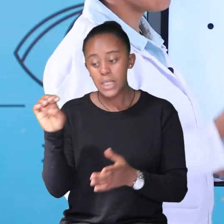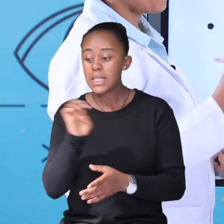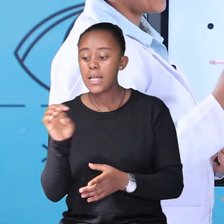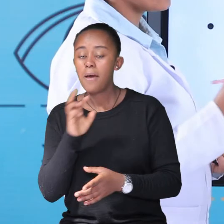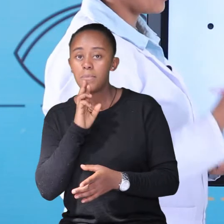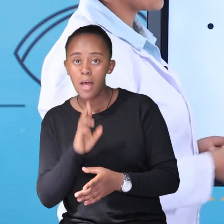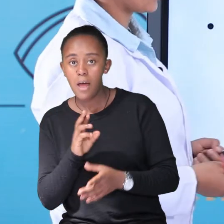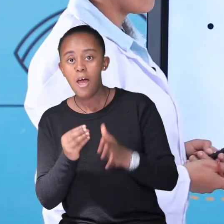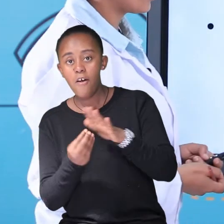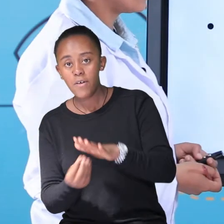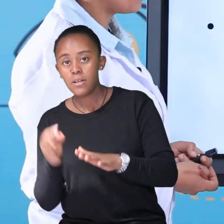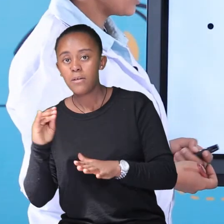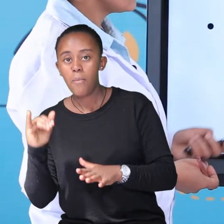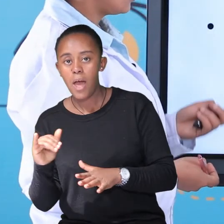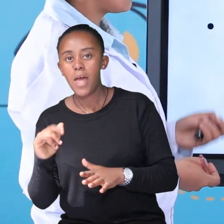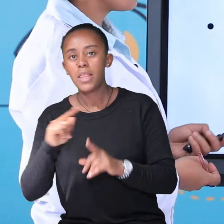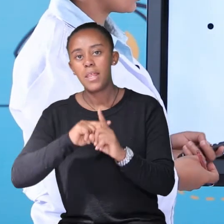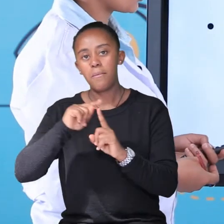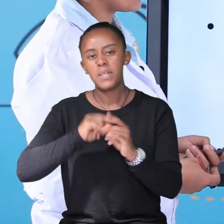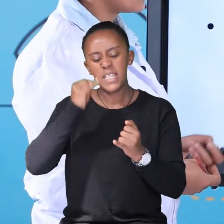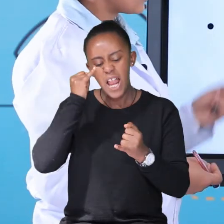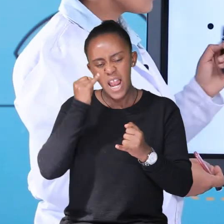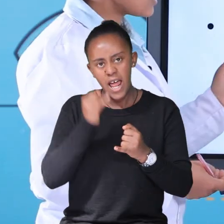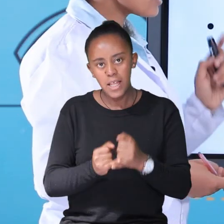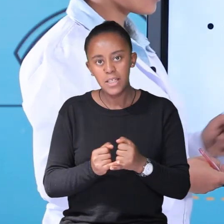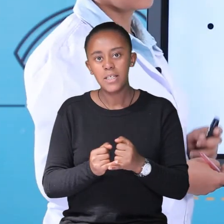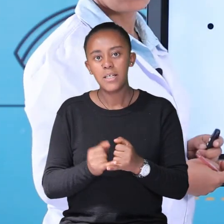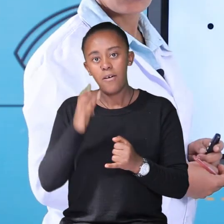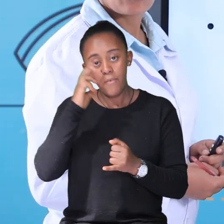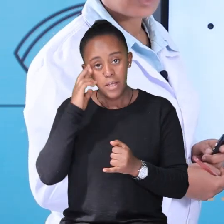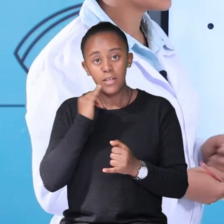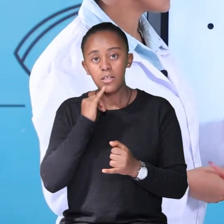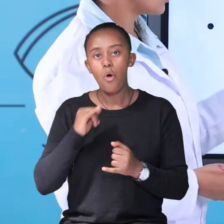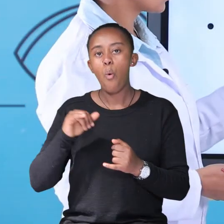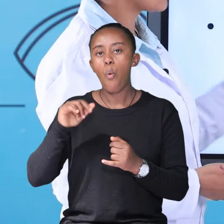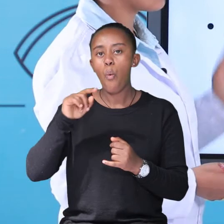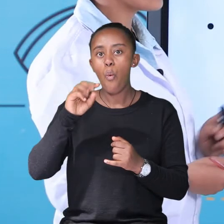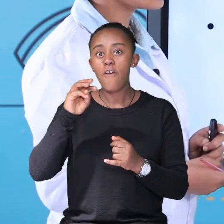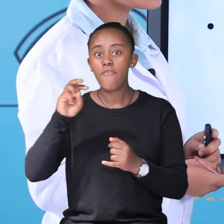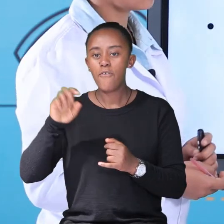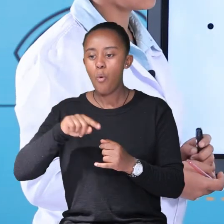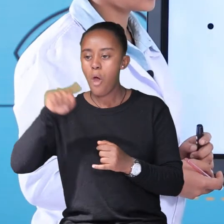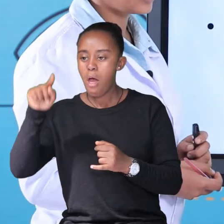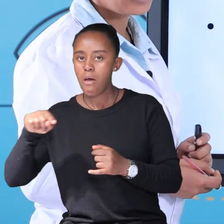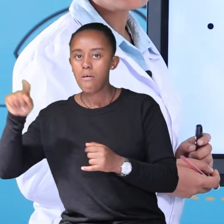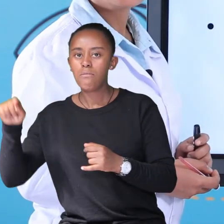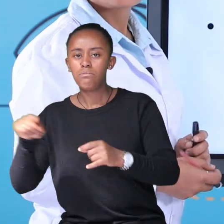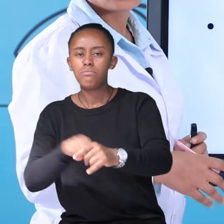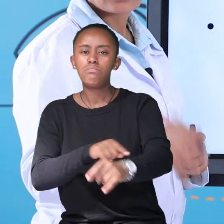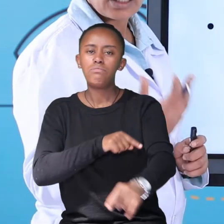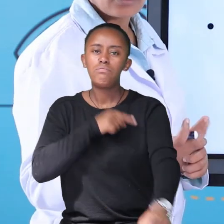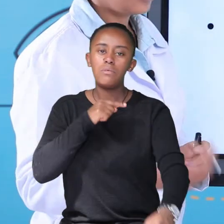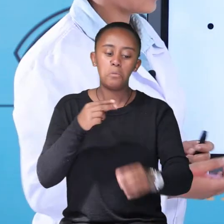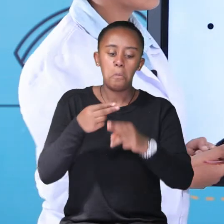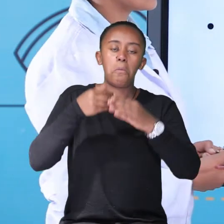because enzymes are affected by temperature. And the last factor is wavelengths of the light